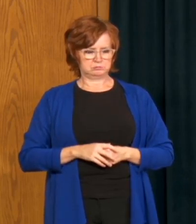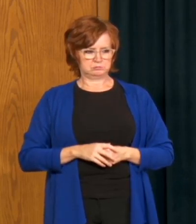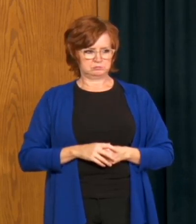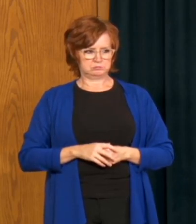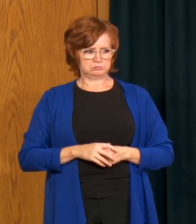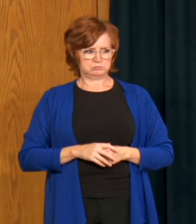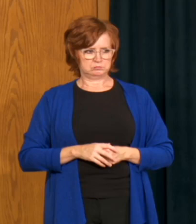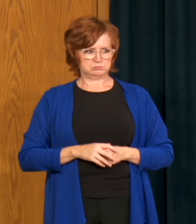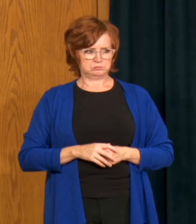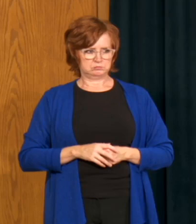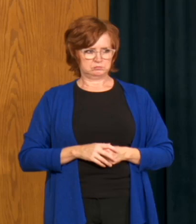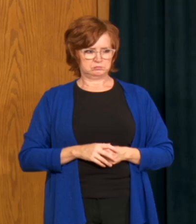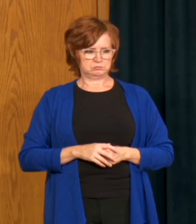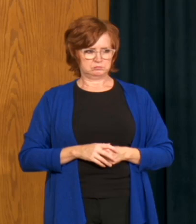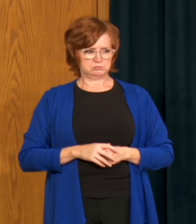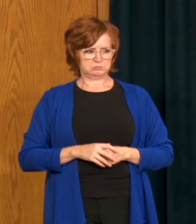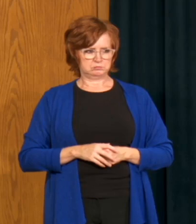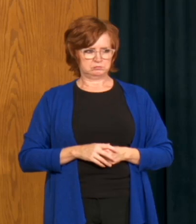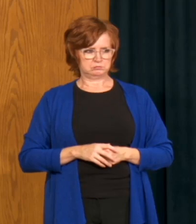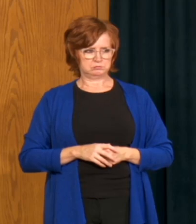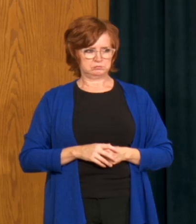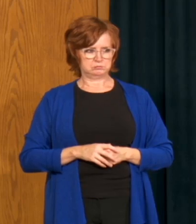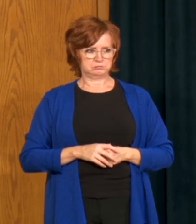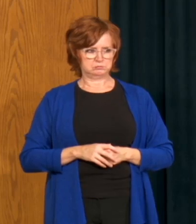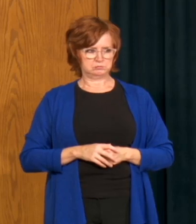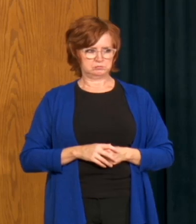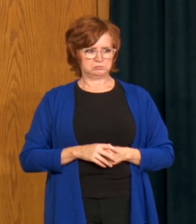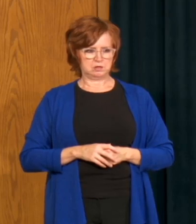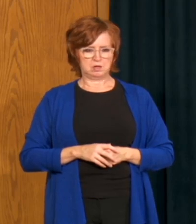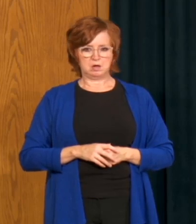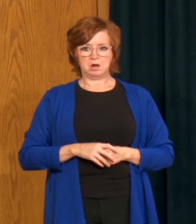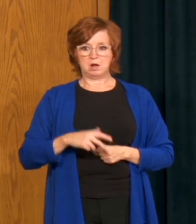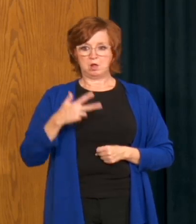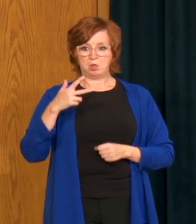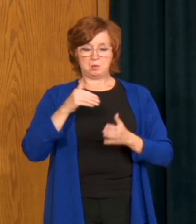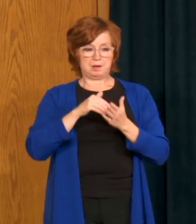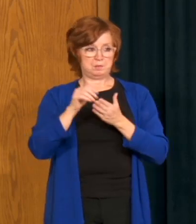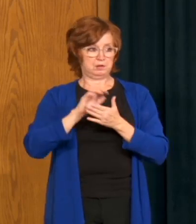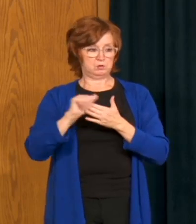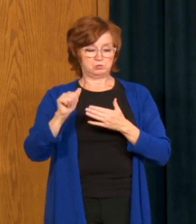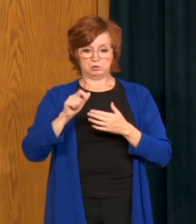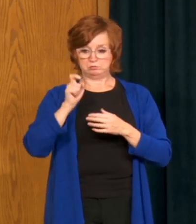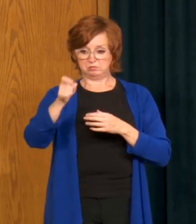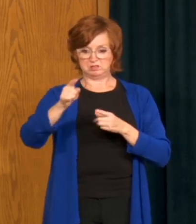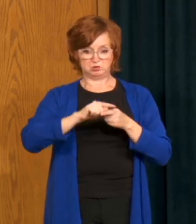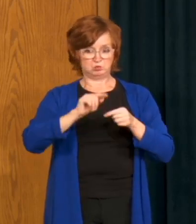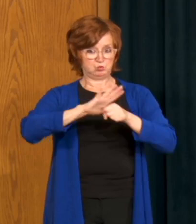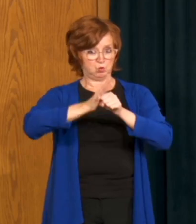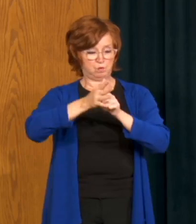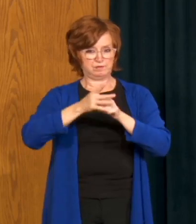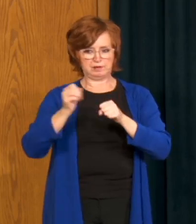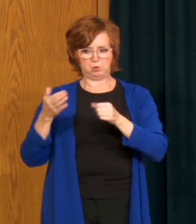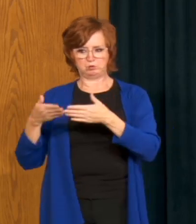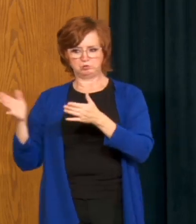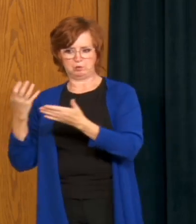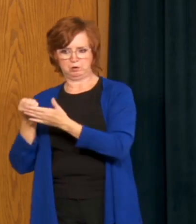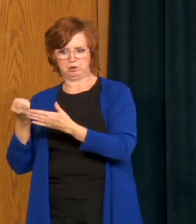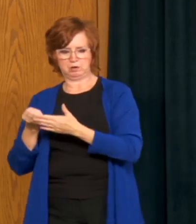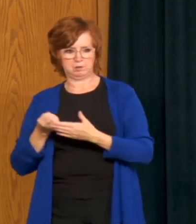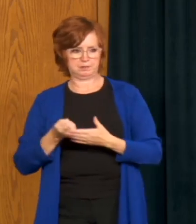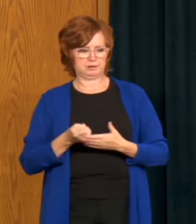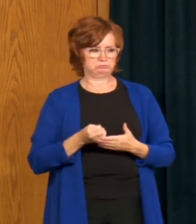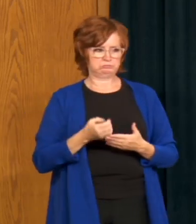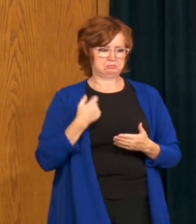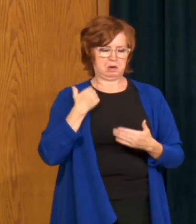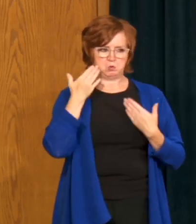it, but it won't necessarily be going to specific COVID other programs. It'll go for more economic programs.